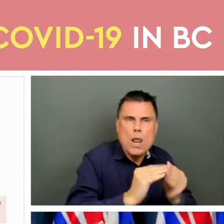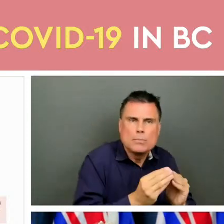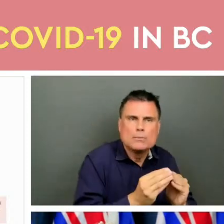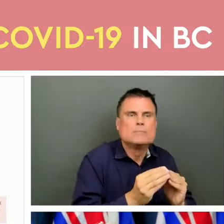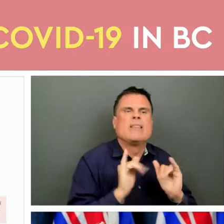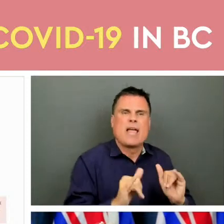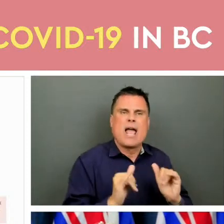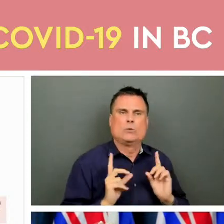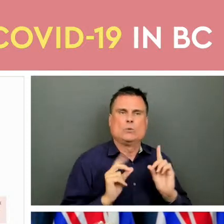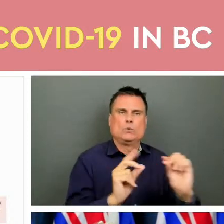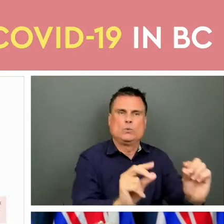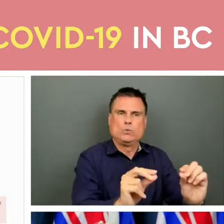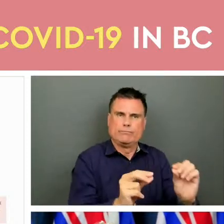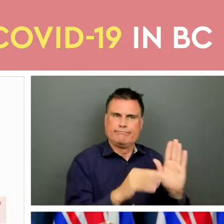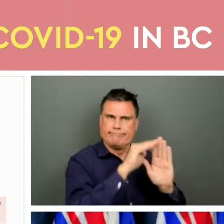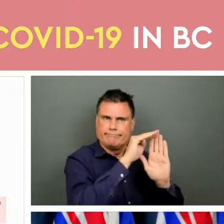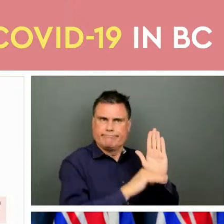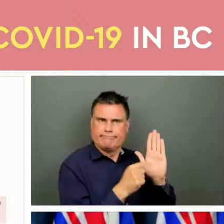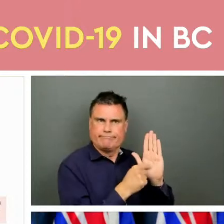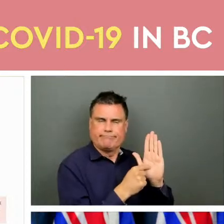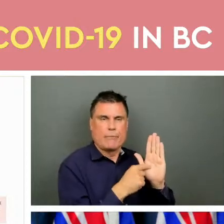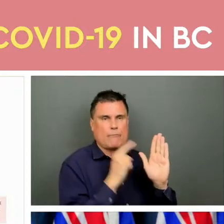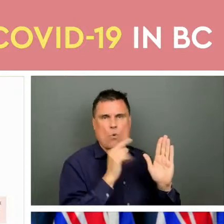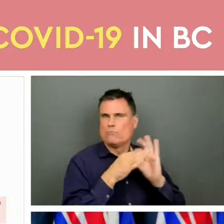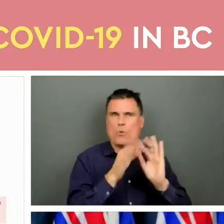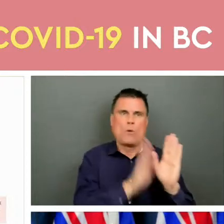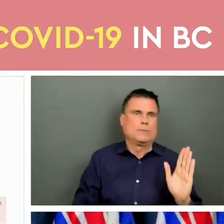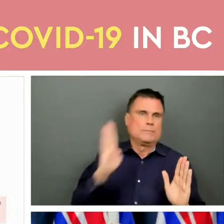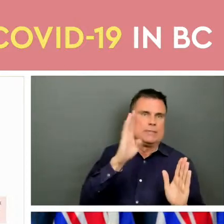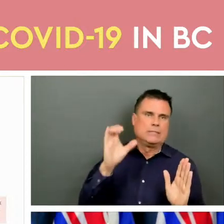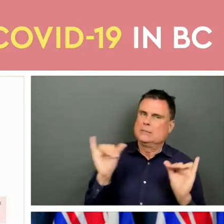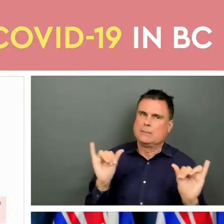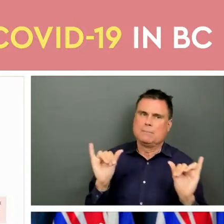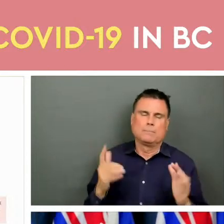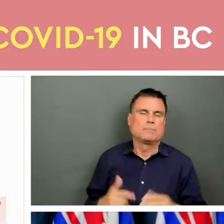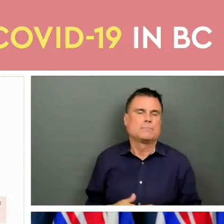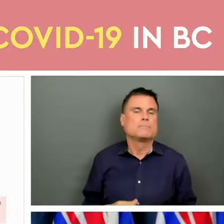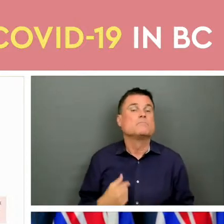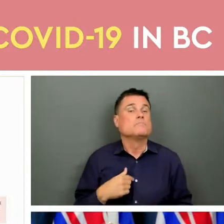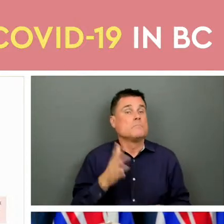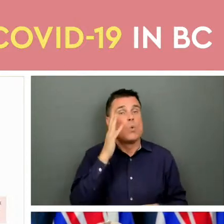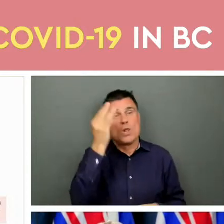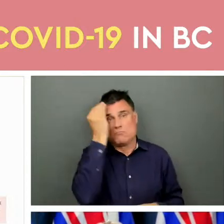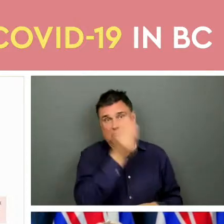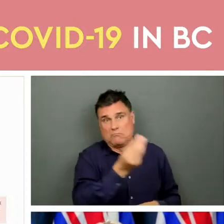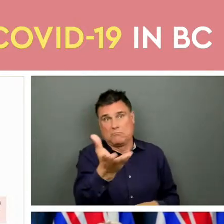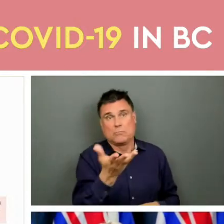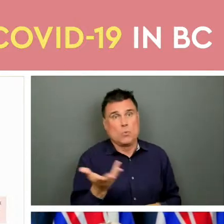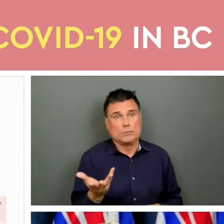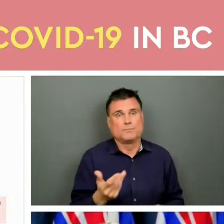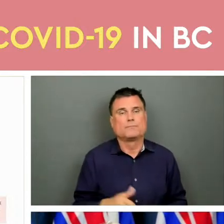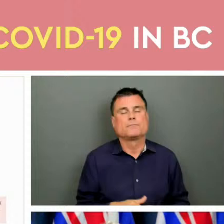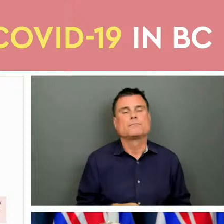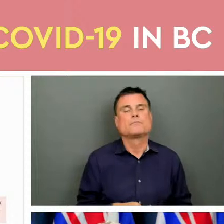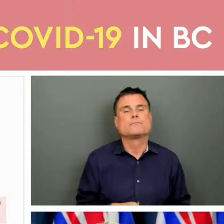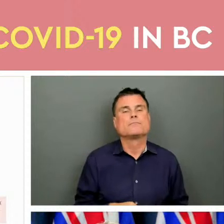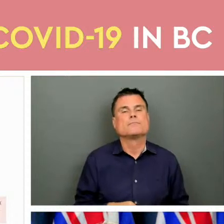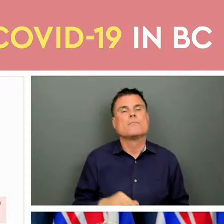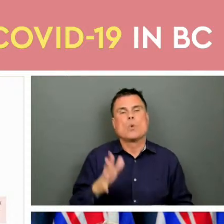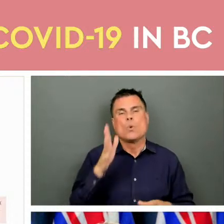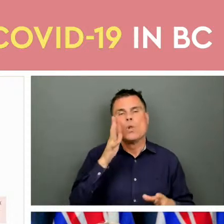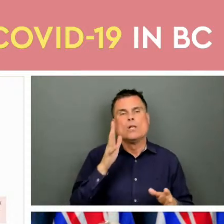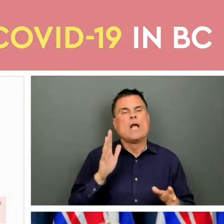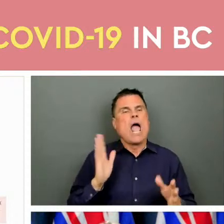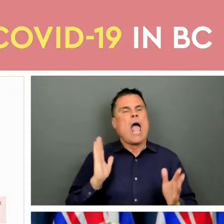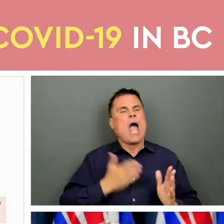in communities across the province. I will say that we have adapted our testing strategy, as